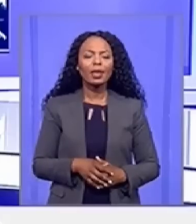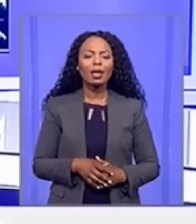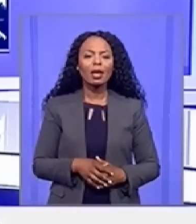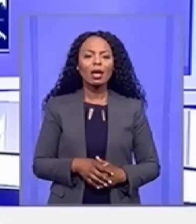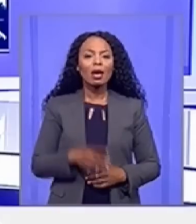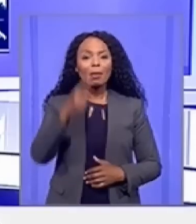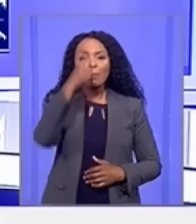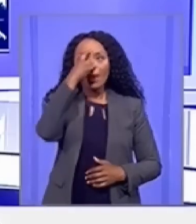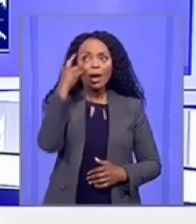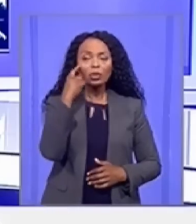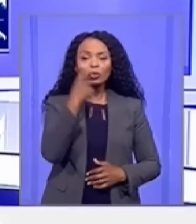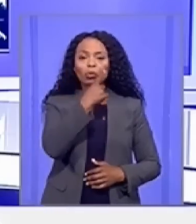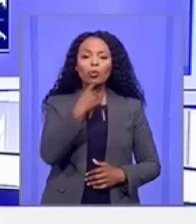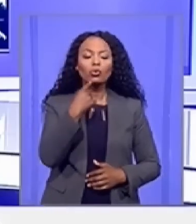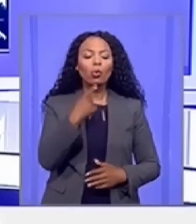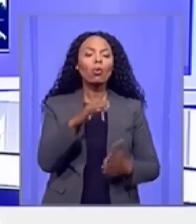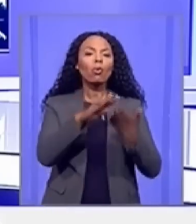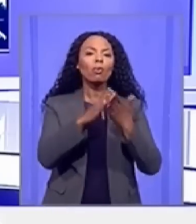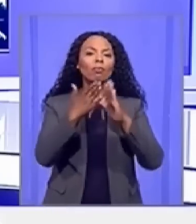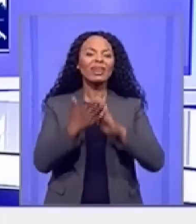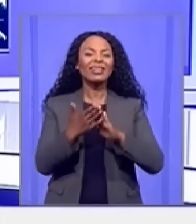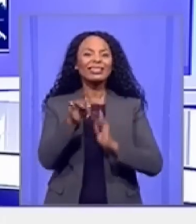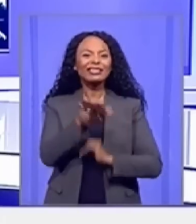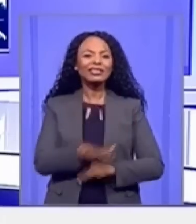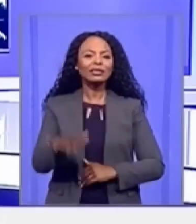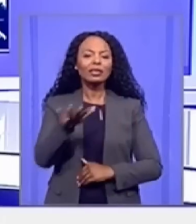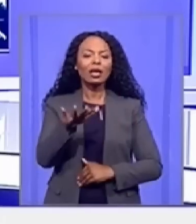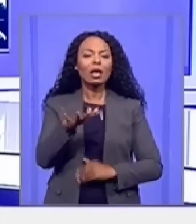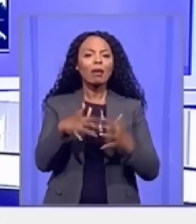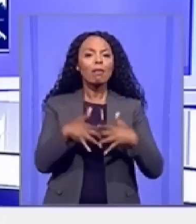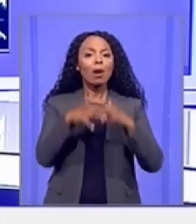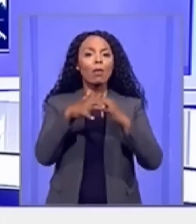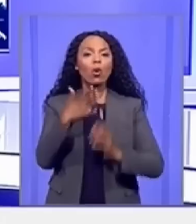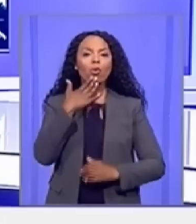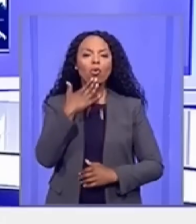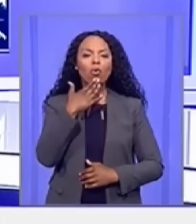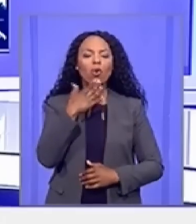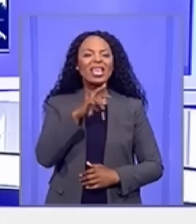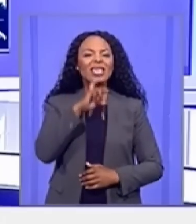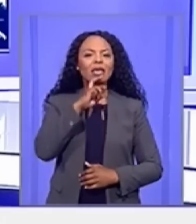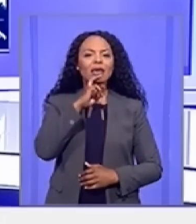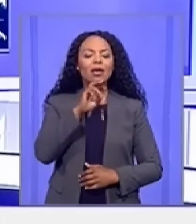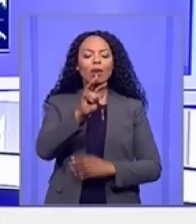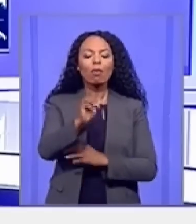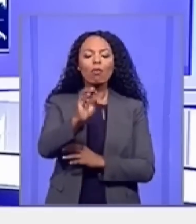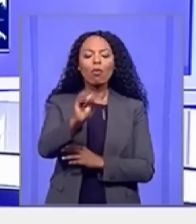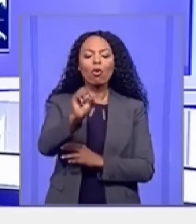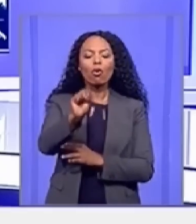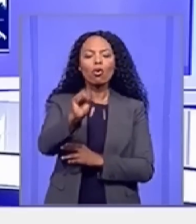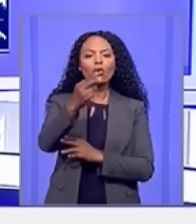Basotho ke tshaba se theilweng ke morena Moshweshwe mme motheo o